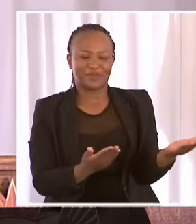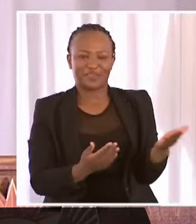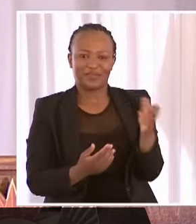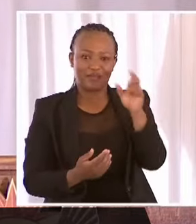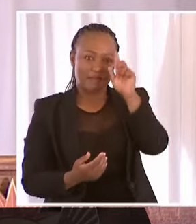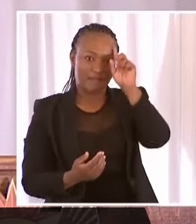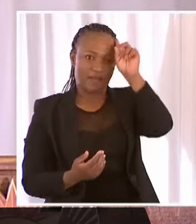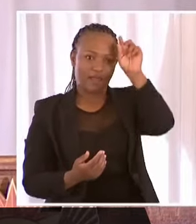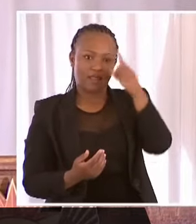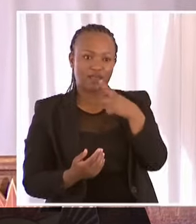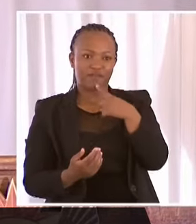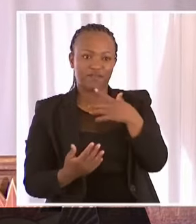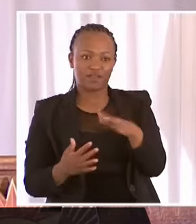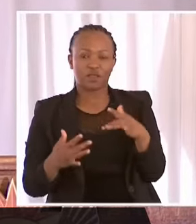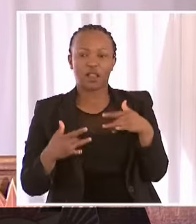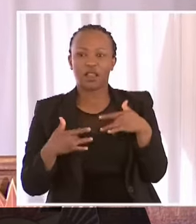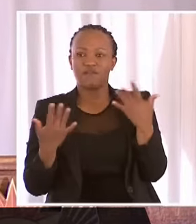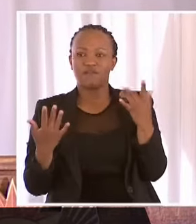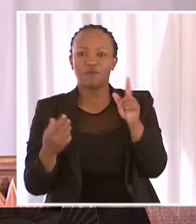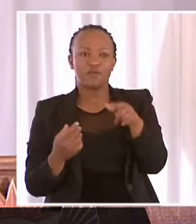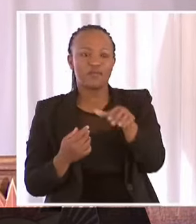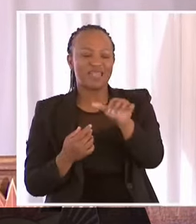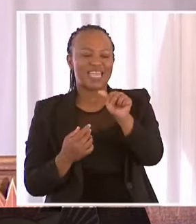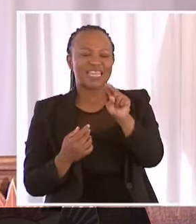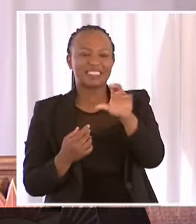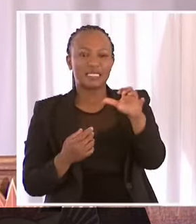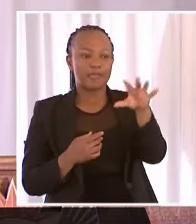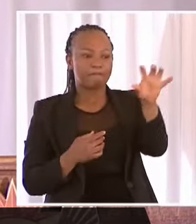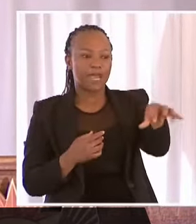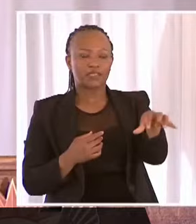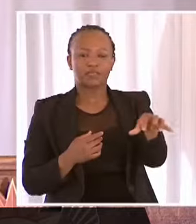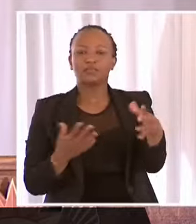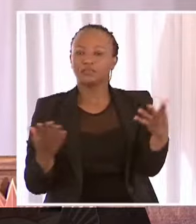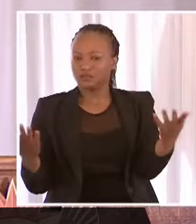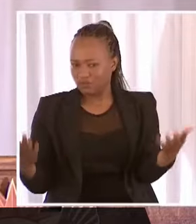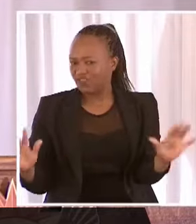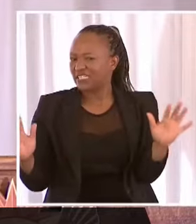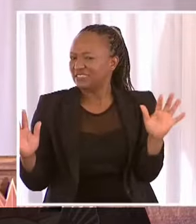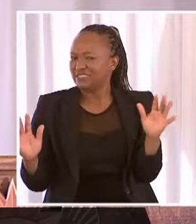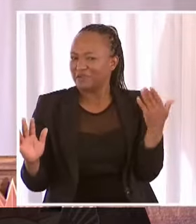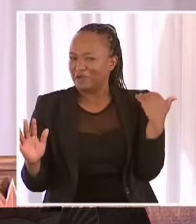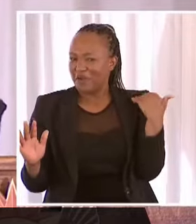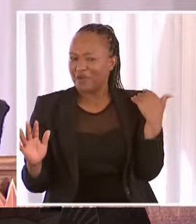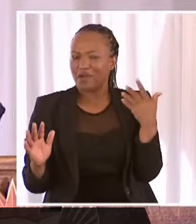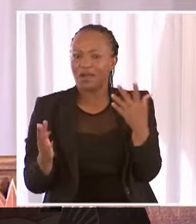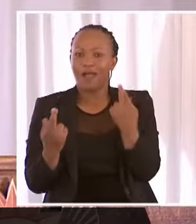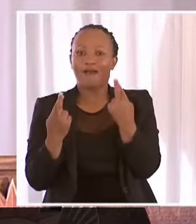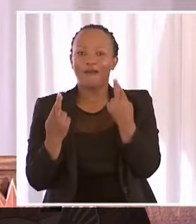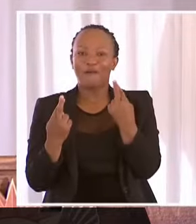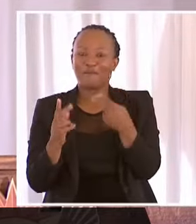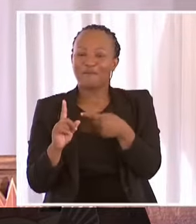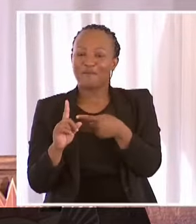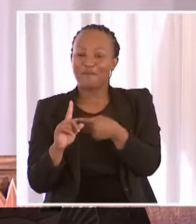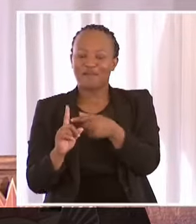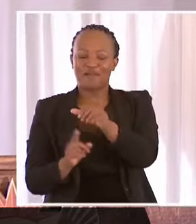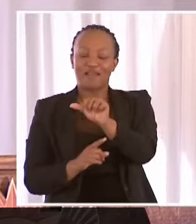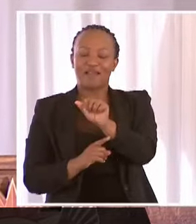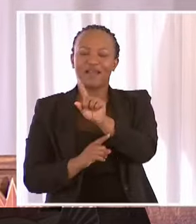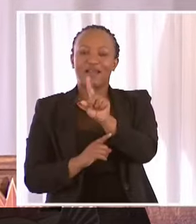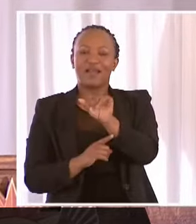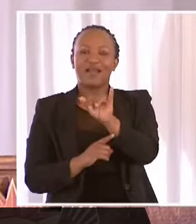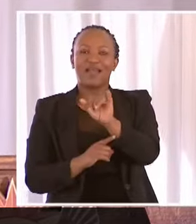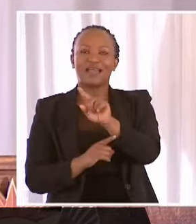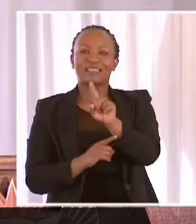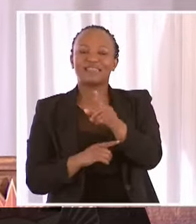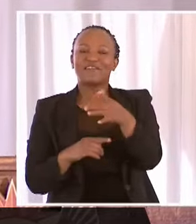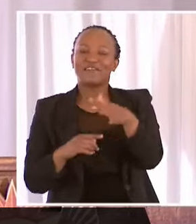wherever he'll be, there must be an ANC branch. So I hope Comrade Aziz has joined that